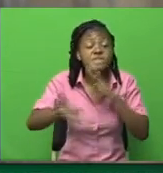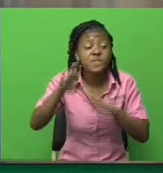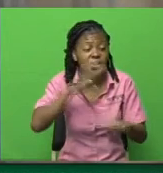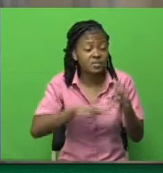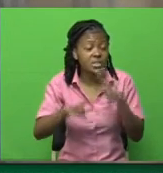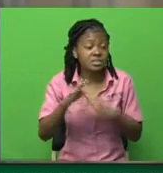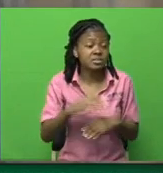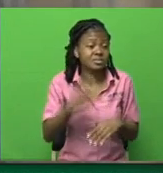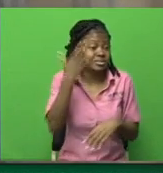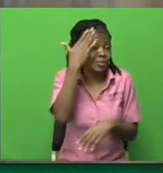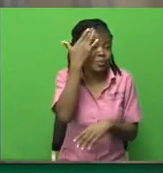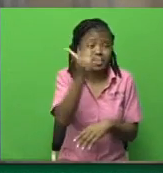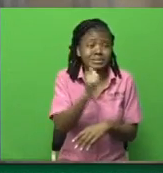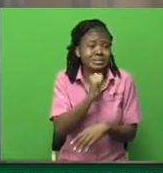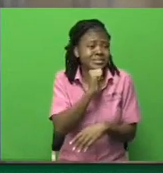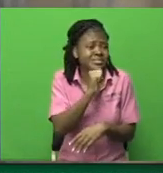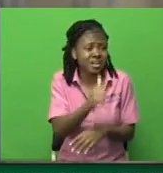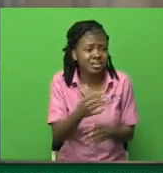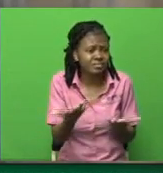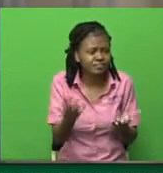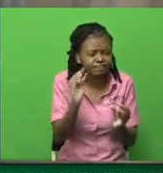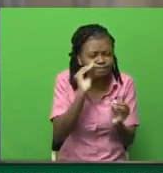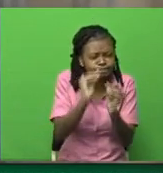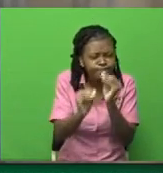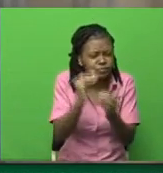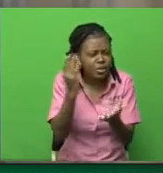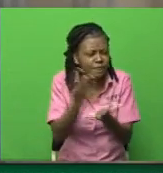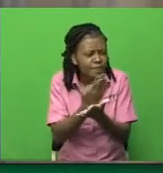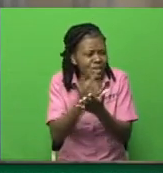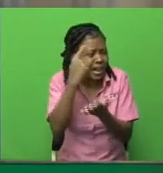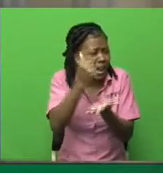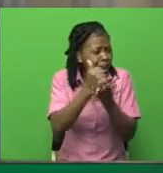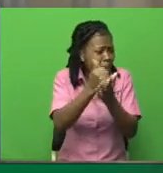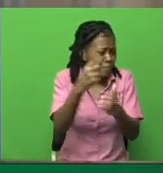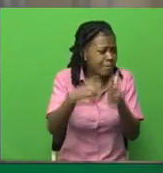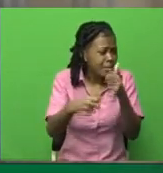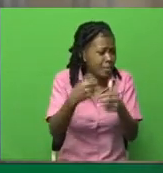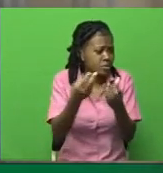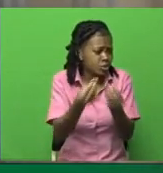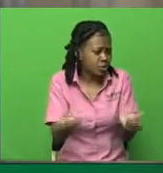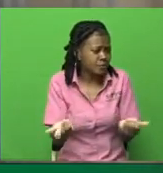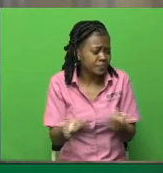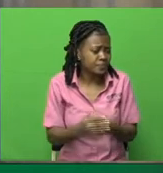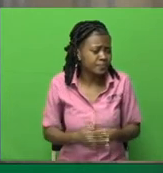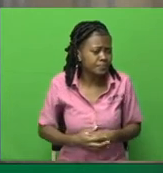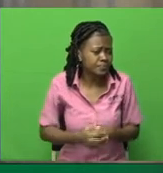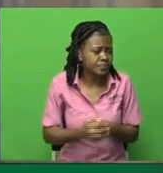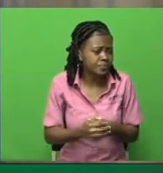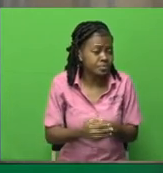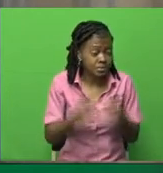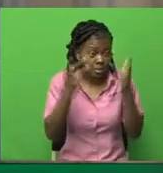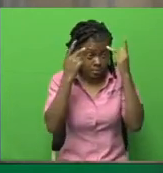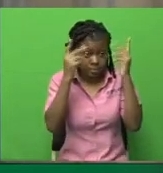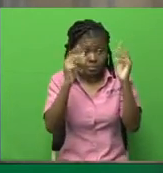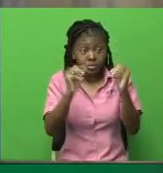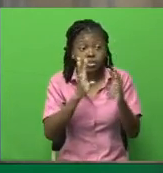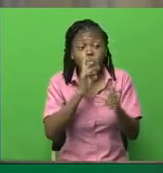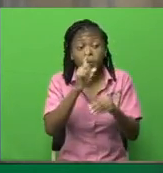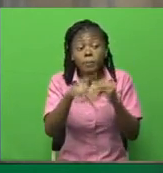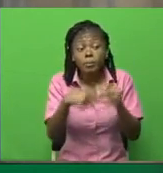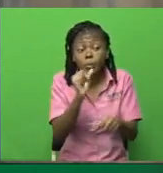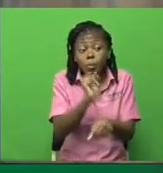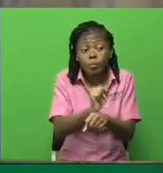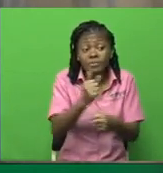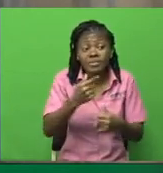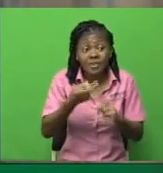to address that problem is the only solution what the Prime Minister said the prime said talk about work from home and then change his whole mind